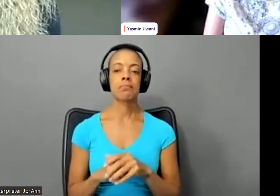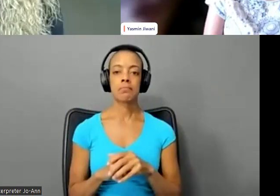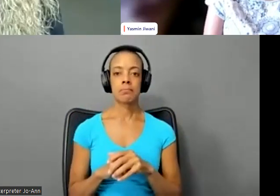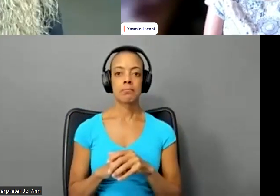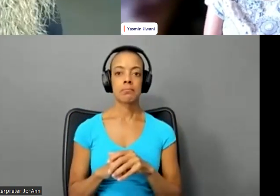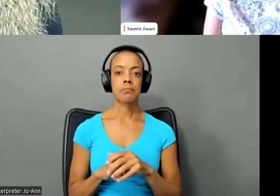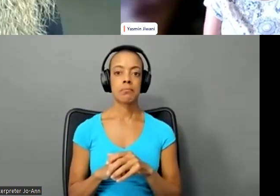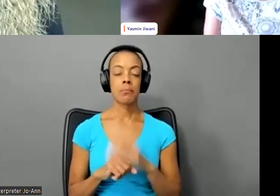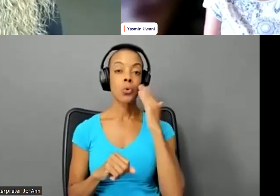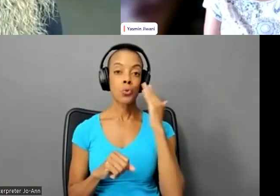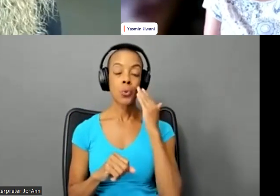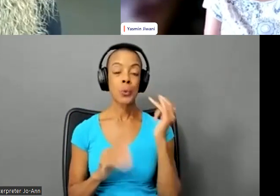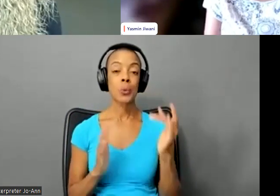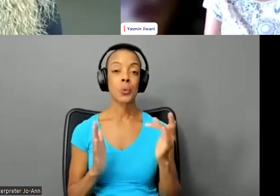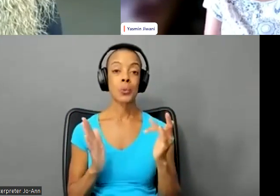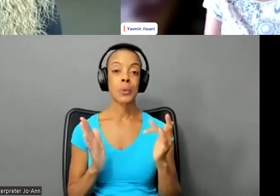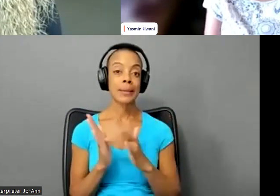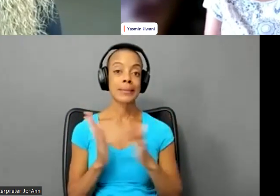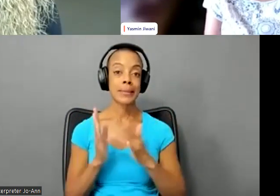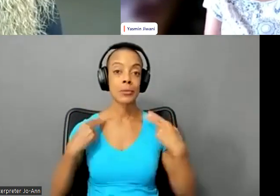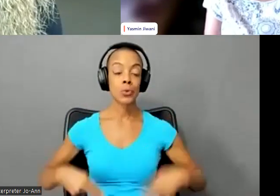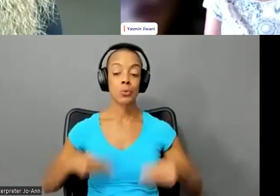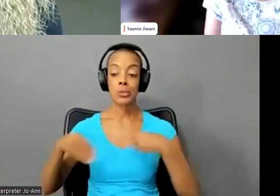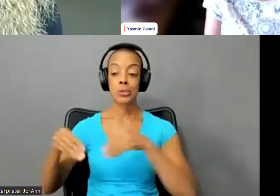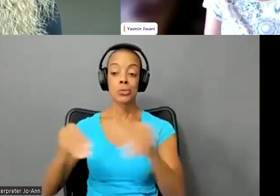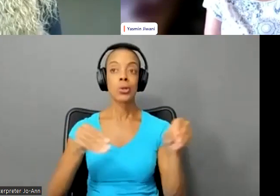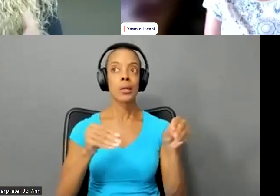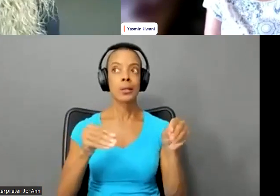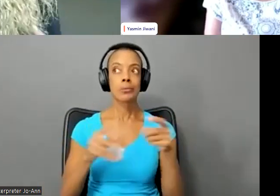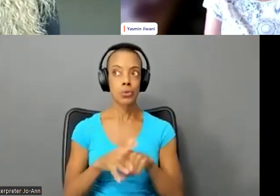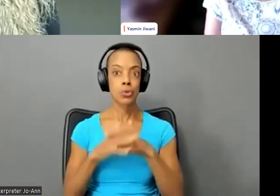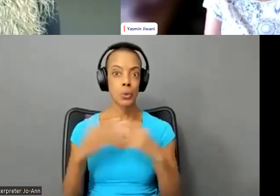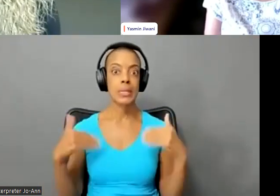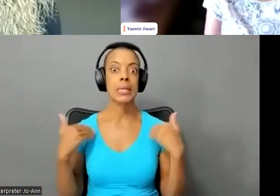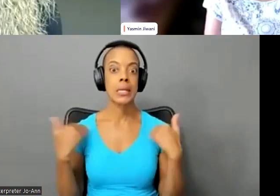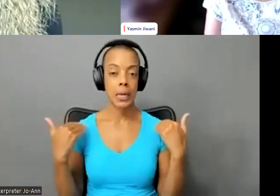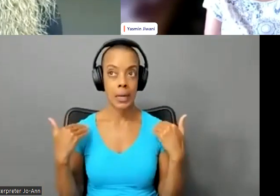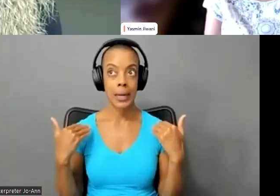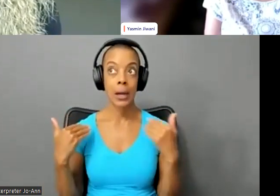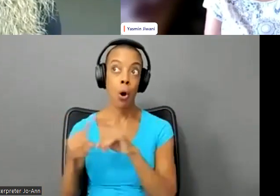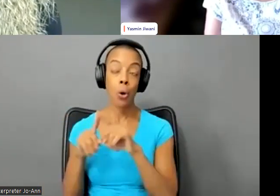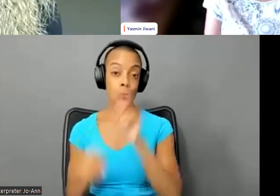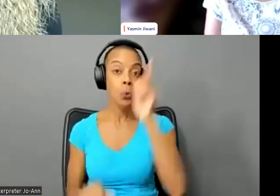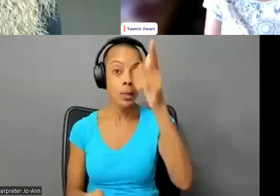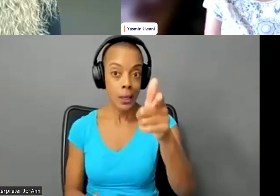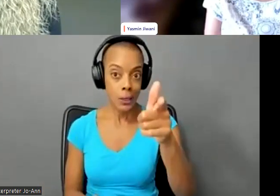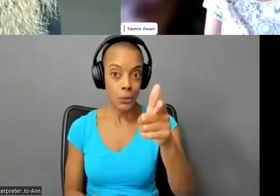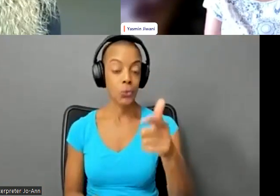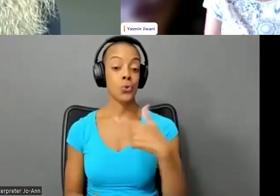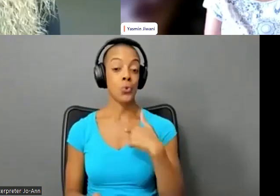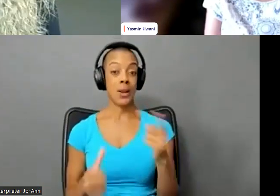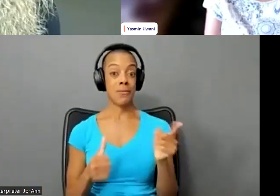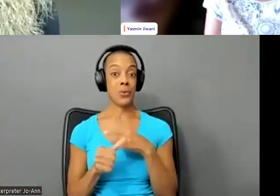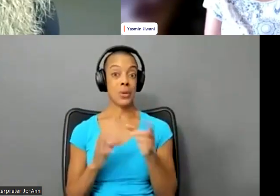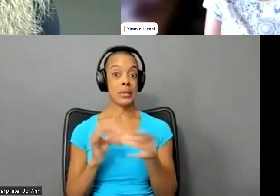young and happen very late for people in life. I often will lead with this is happening to, you know,